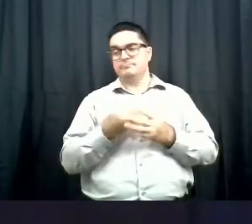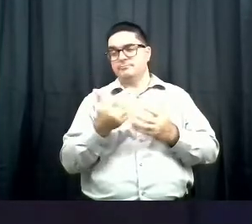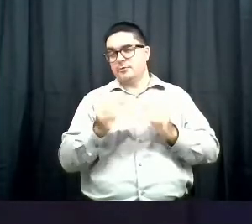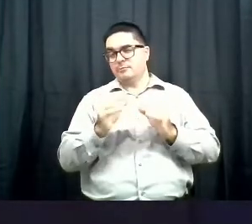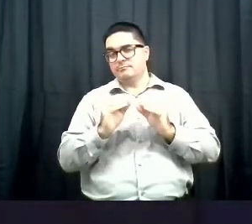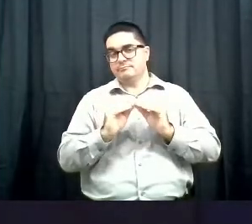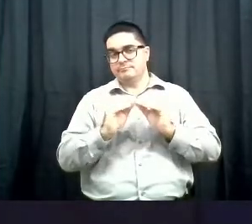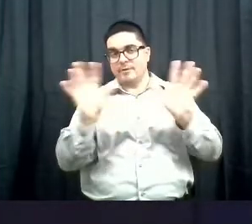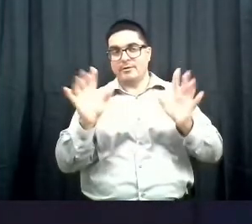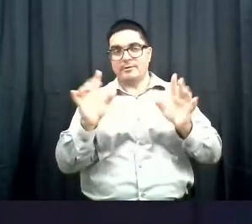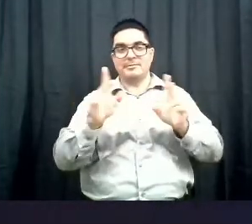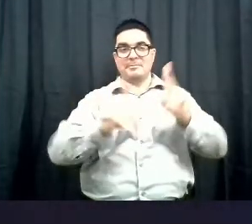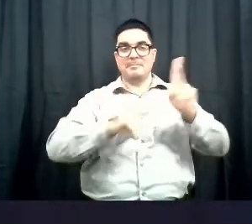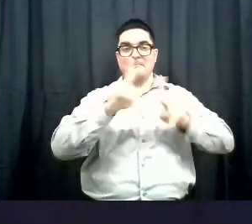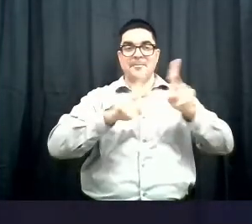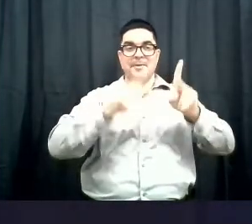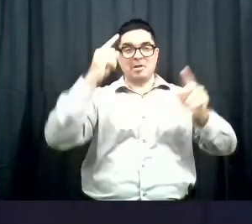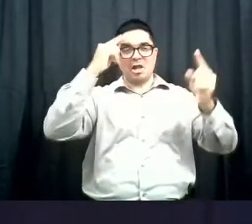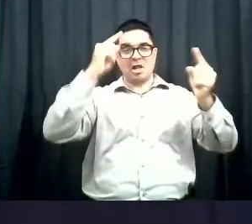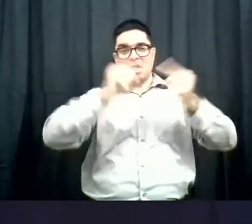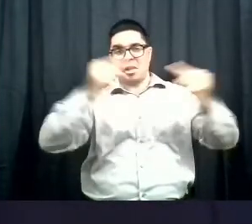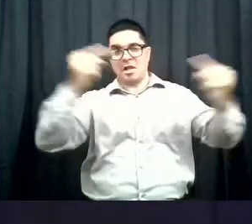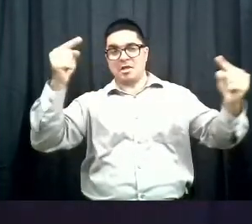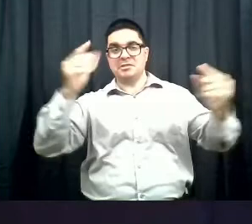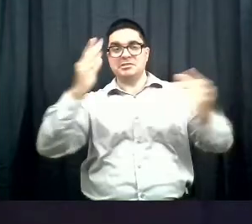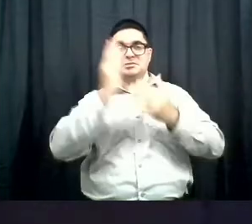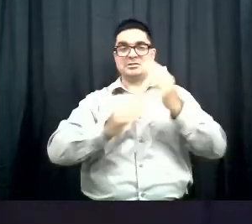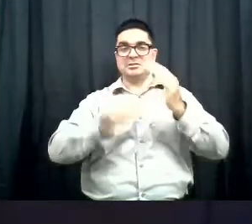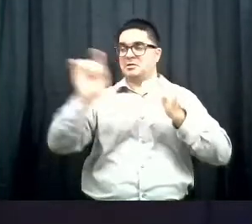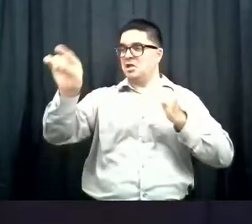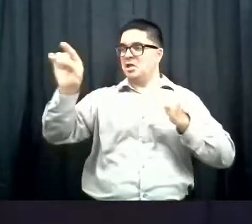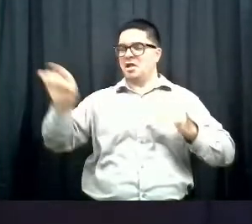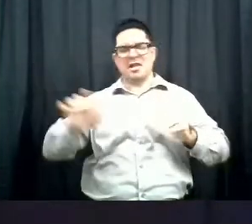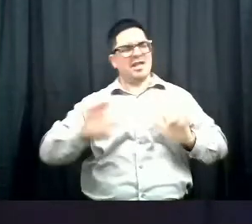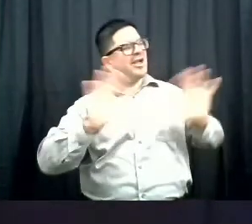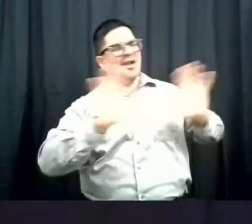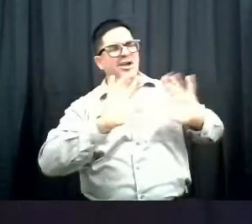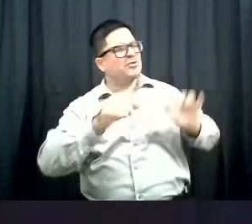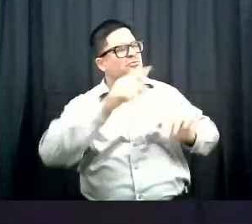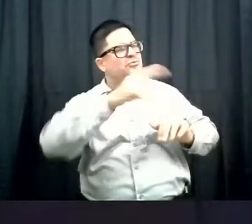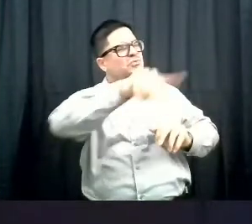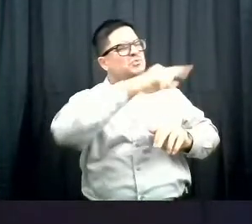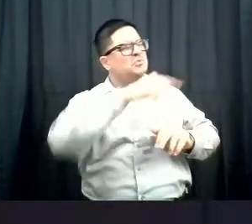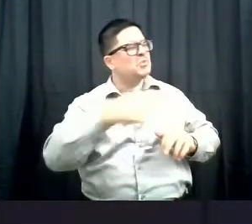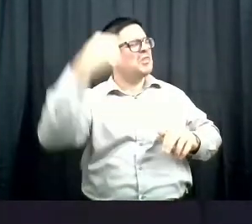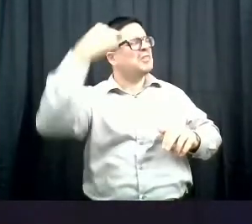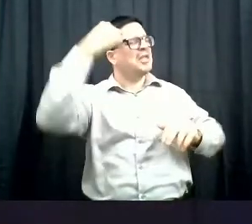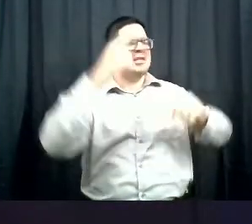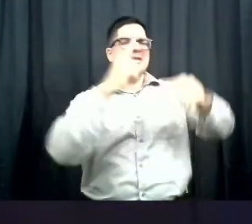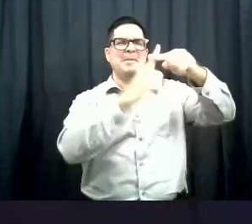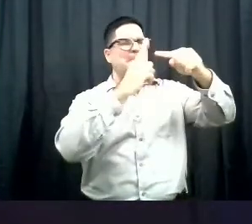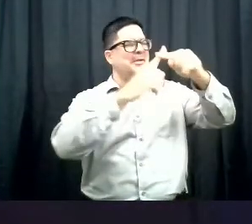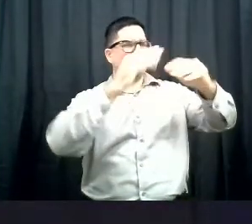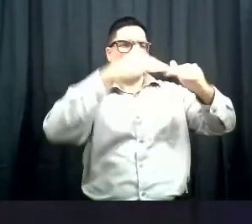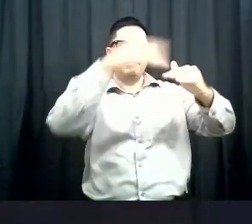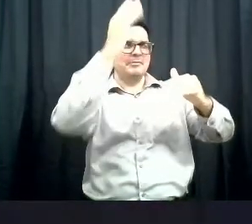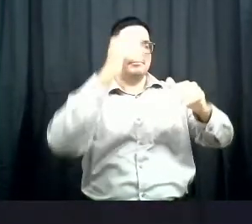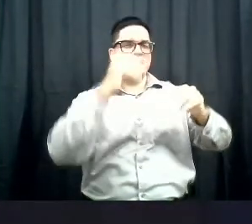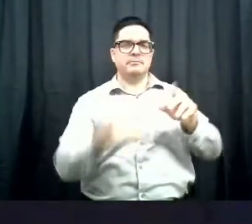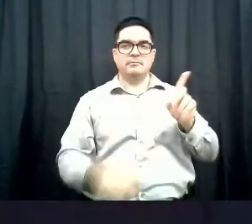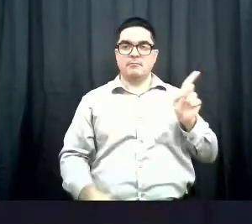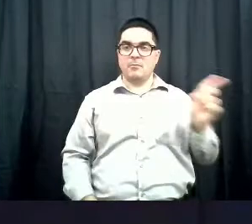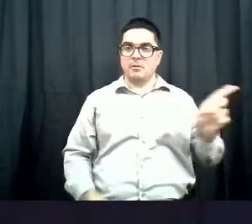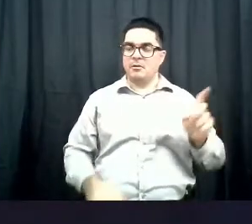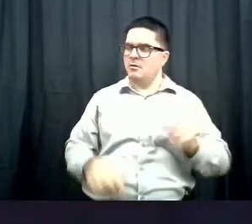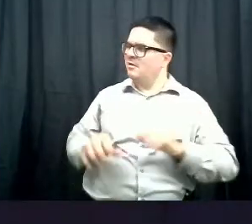There are people on the left think that we're way too optimistic about Puerto Rico's economy going forward. People on the right think we're way